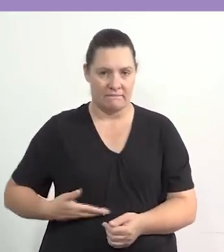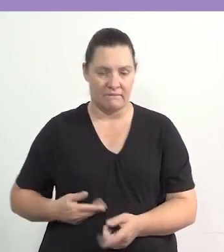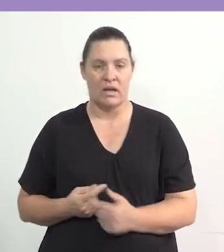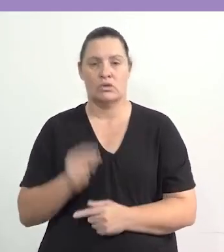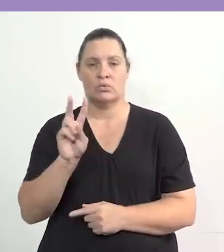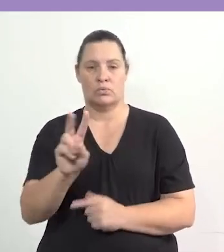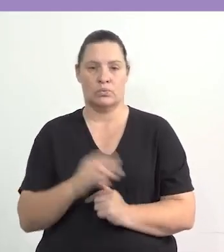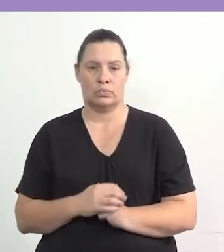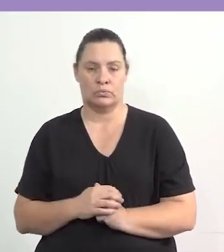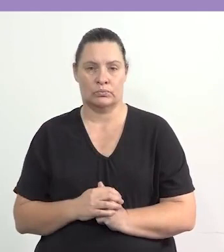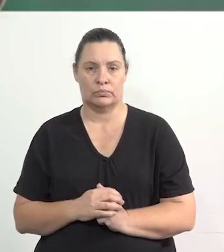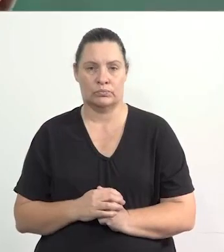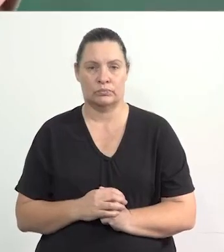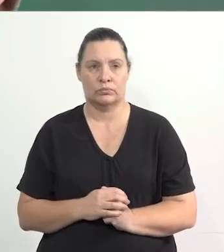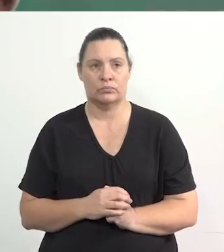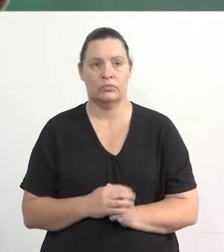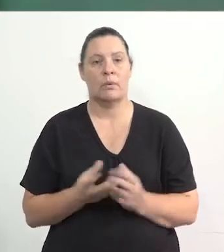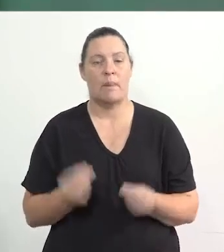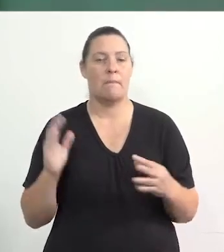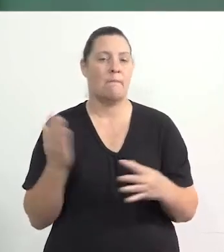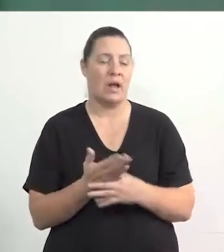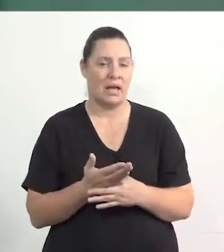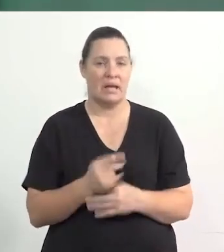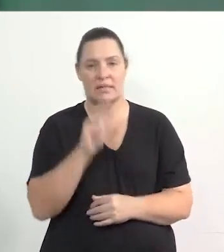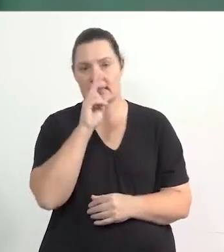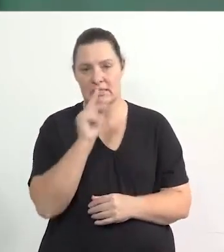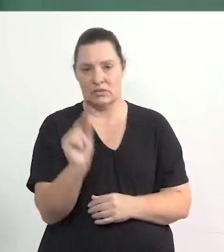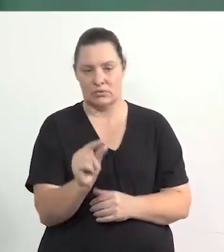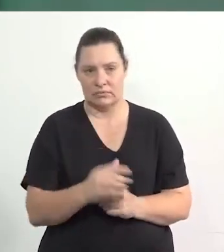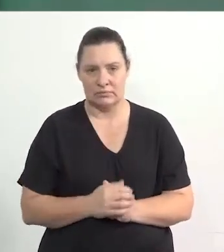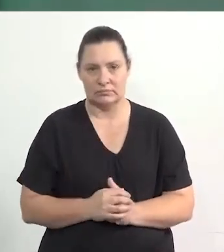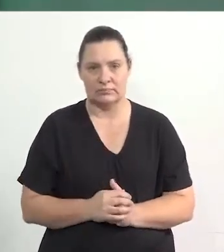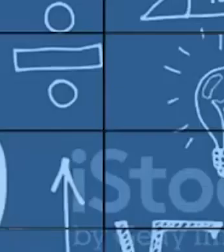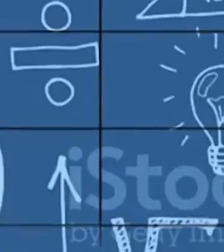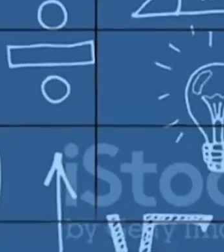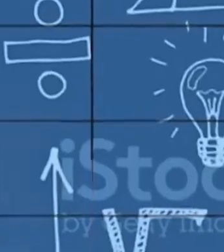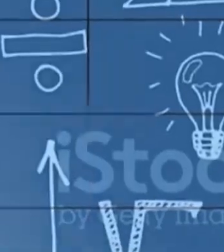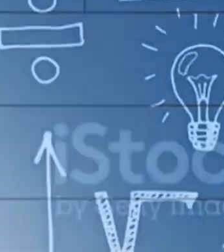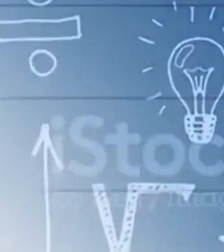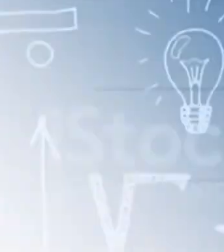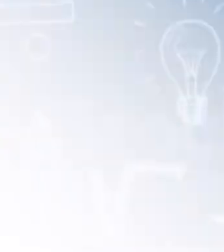1/2 is 2. Okay, let's go to an ad break and then we'll see you just now.